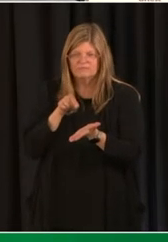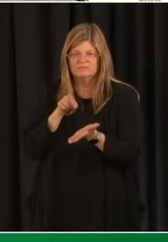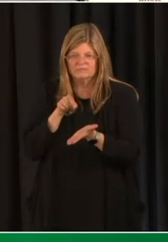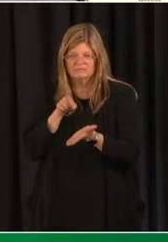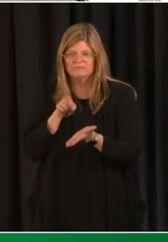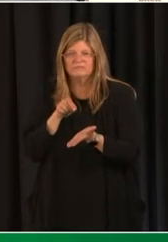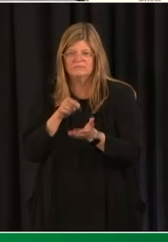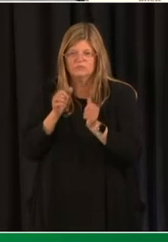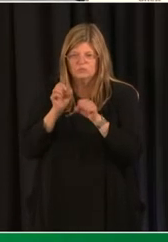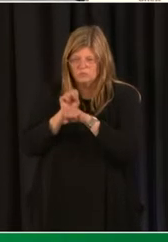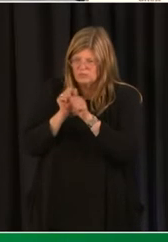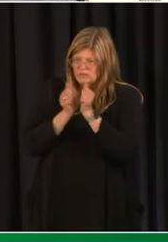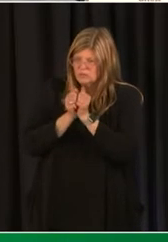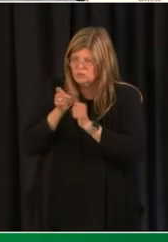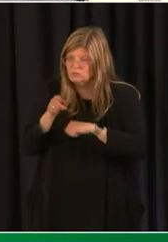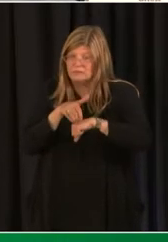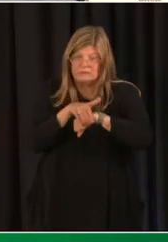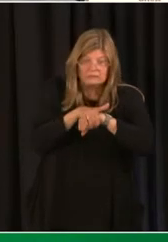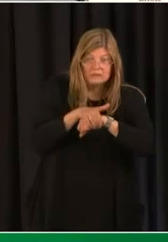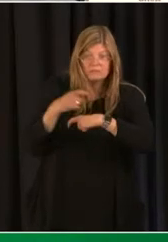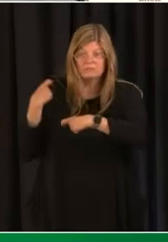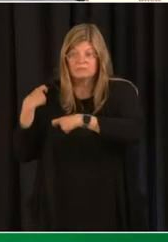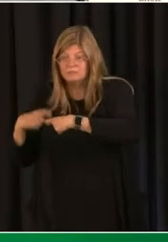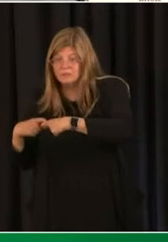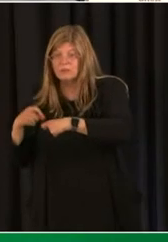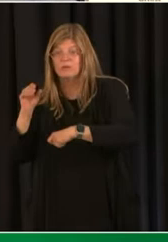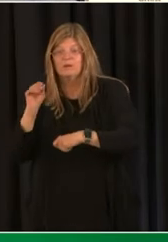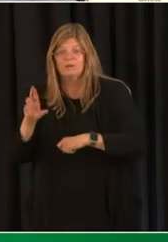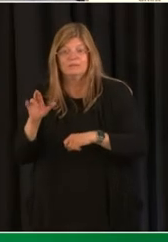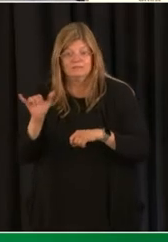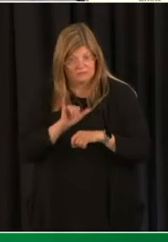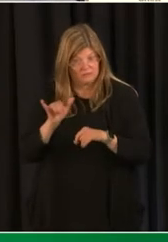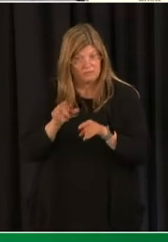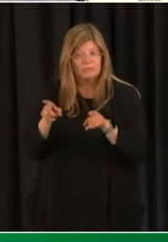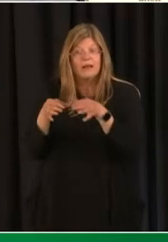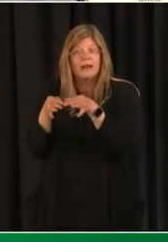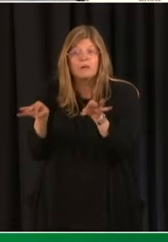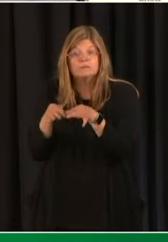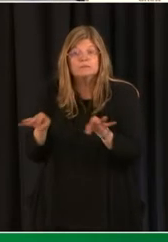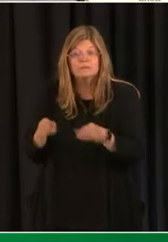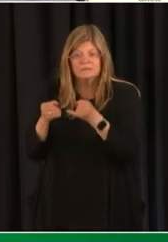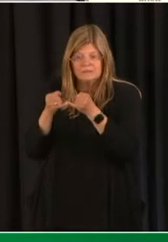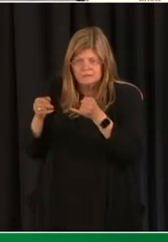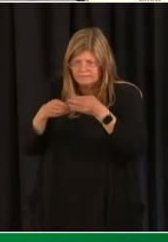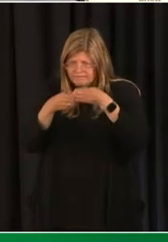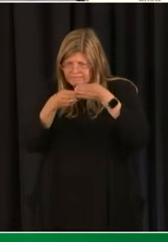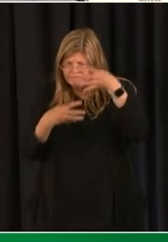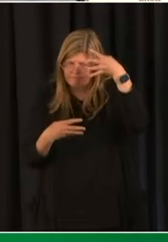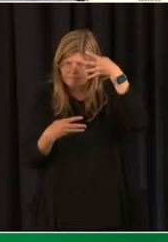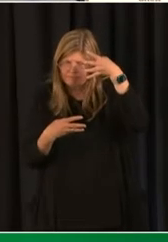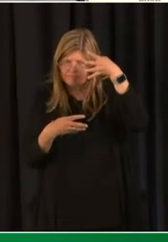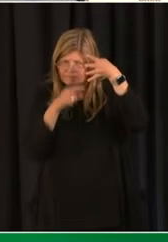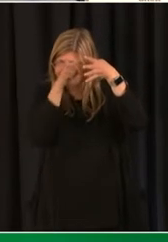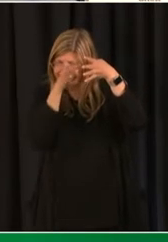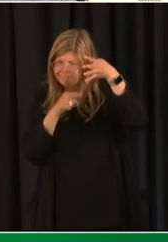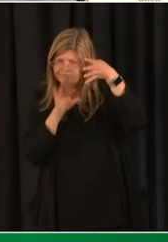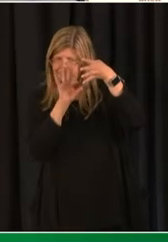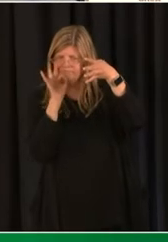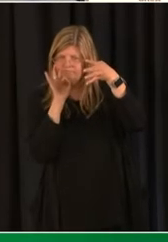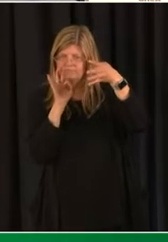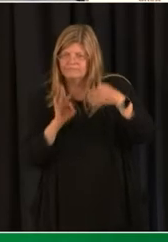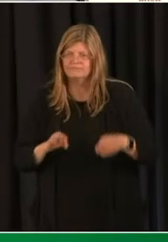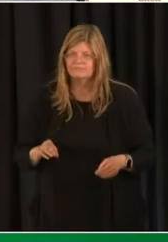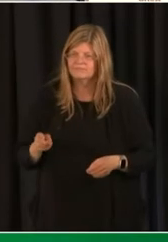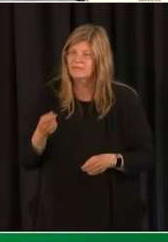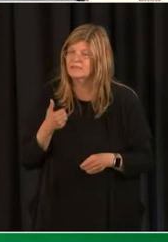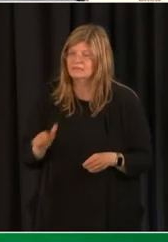and Spanish, but we will also use the language line for all other languages where someone may need language